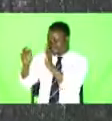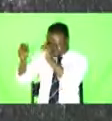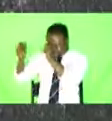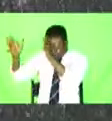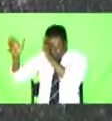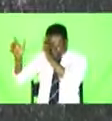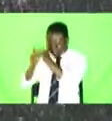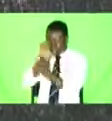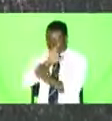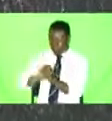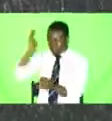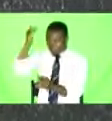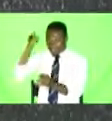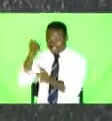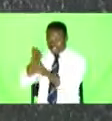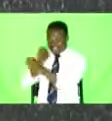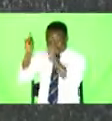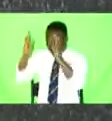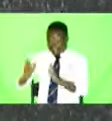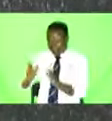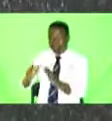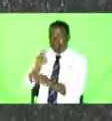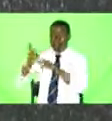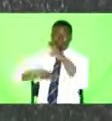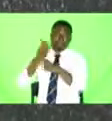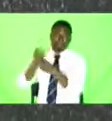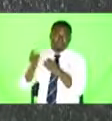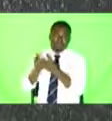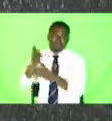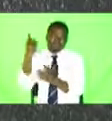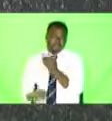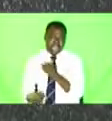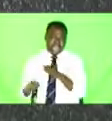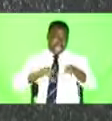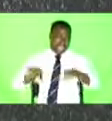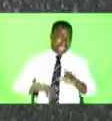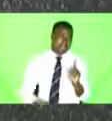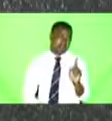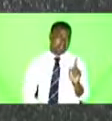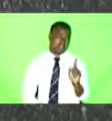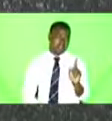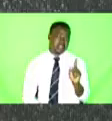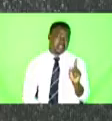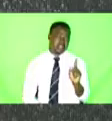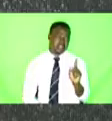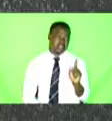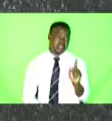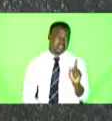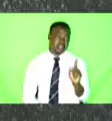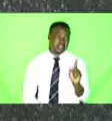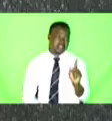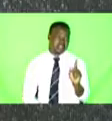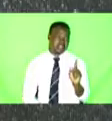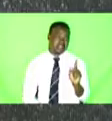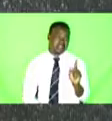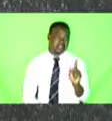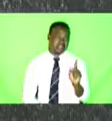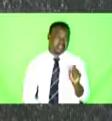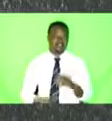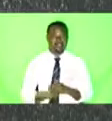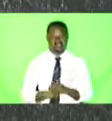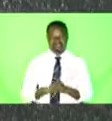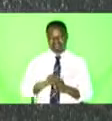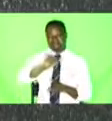Savior of the world by one action. Just one action. We will take that before we sit down, please. Acts